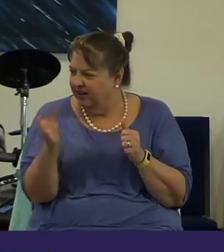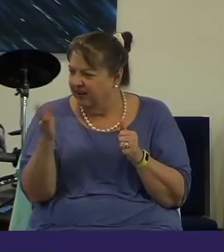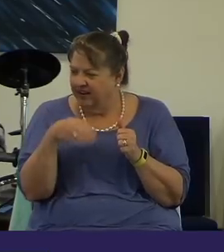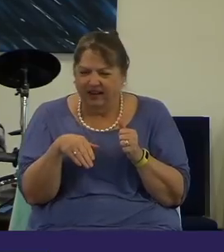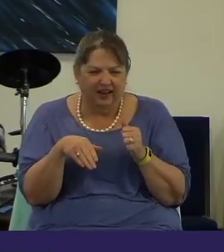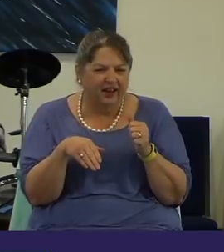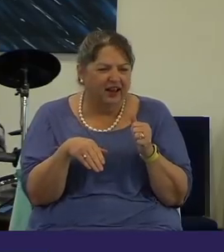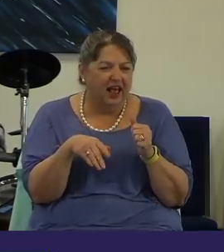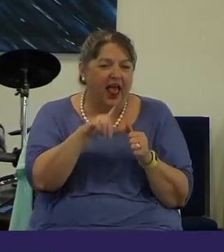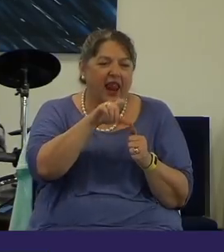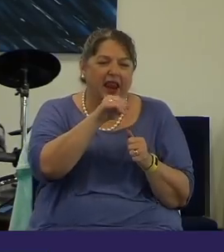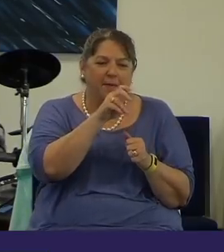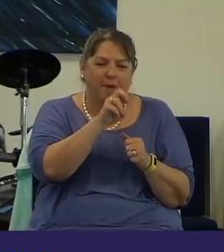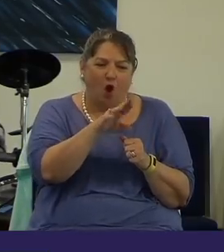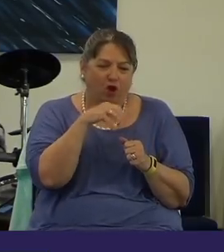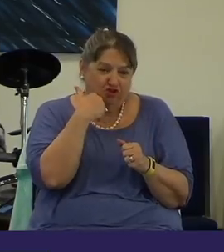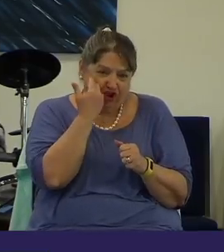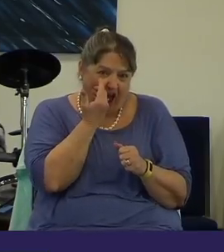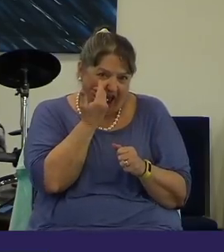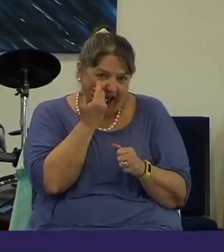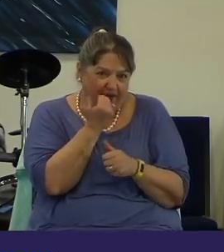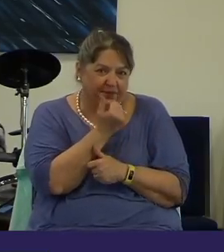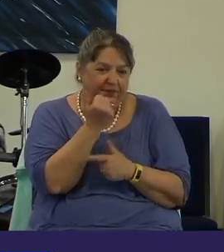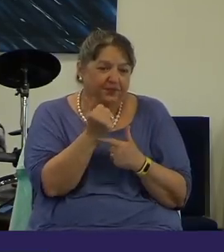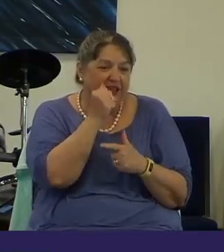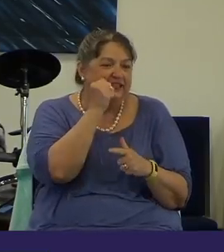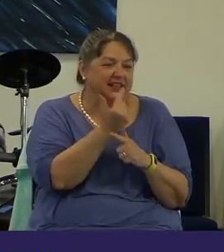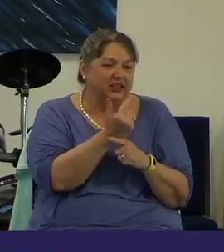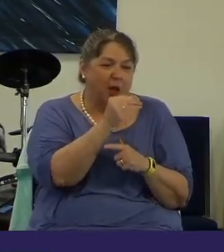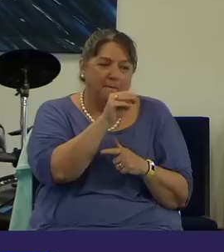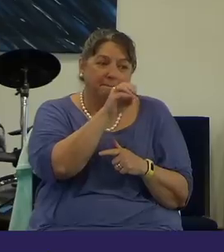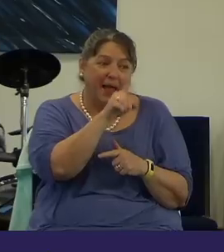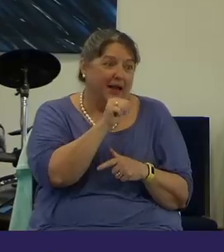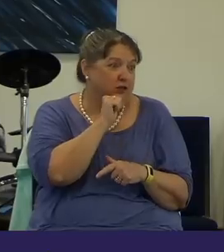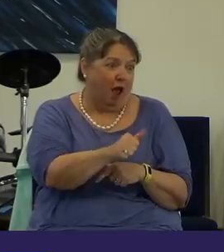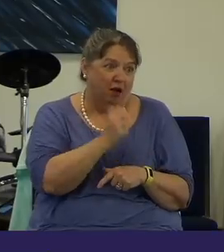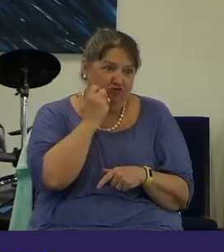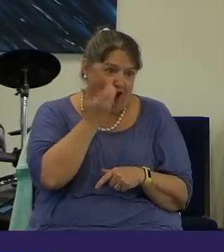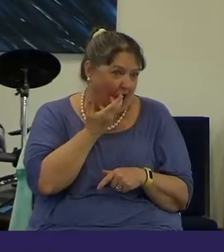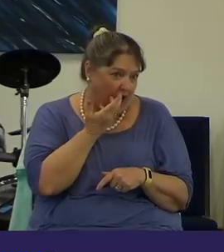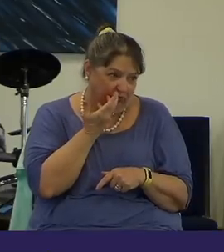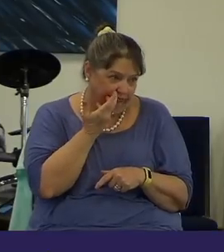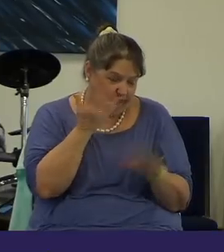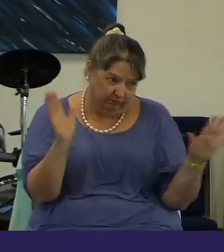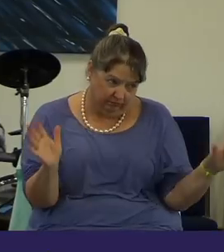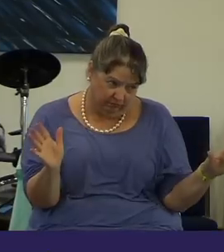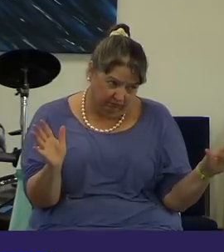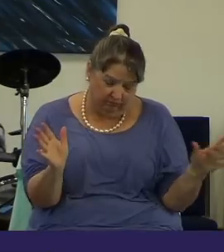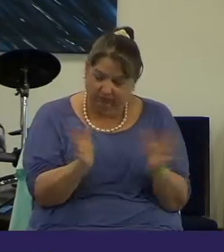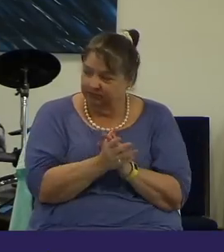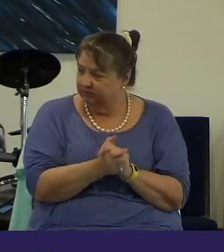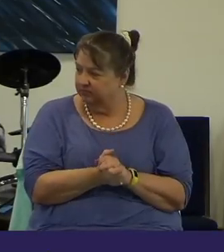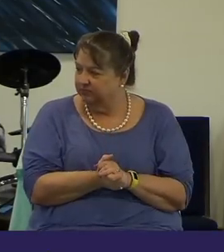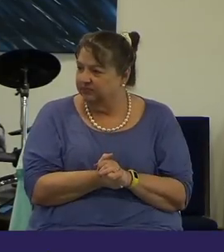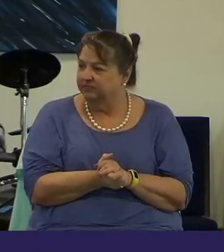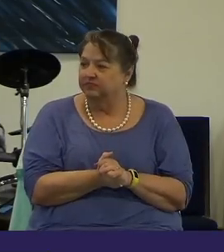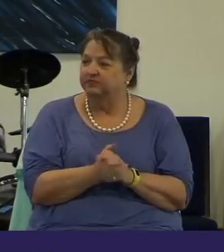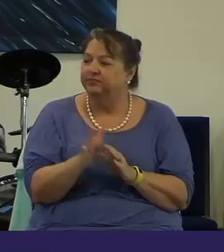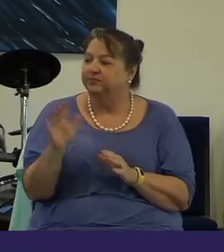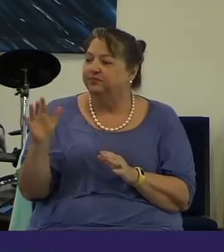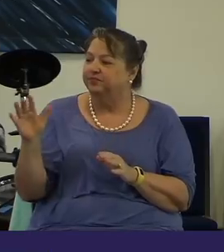Lamar, who's shy, and we have his sister, Maddie, who's not. And then there's a couple back there.